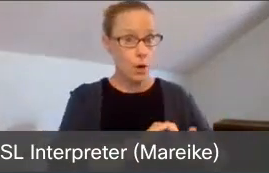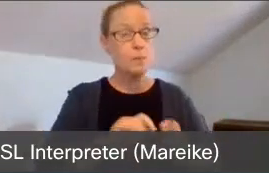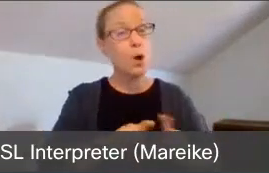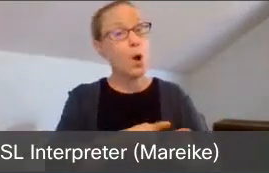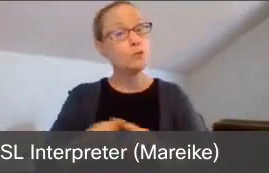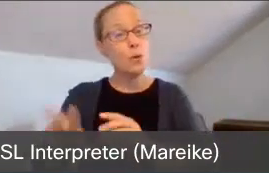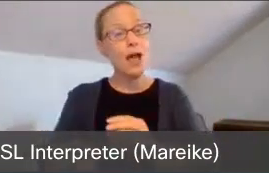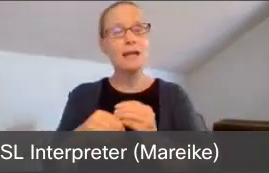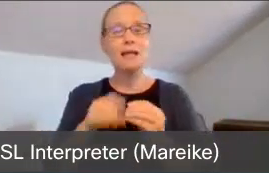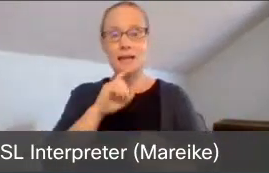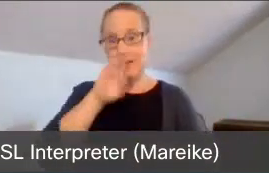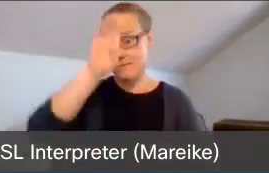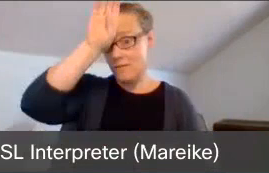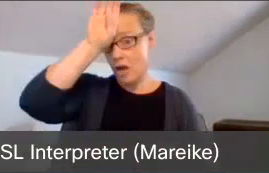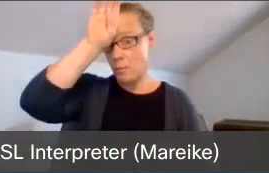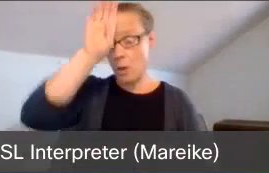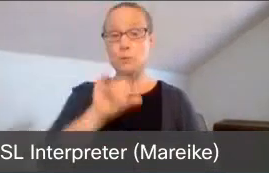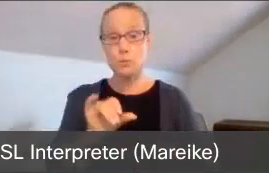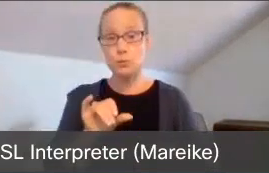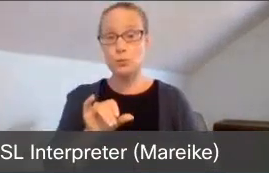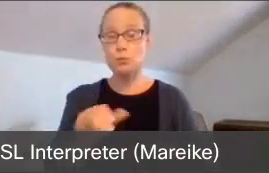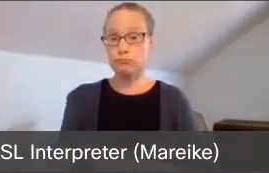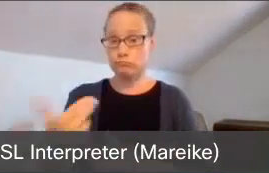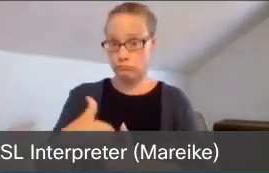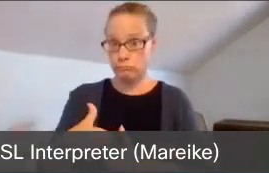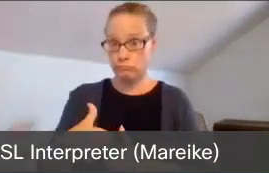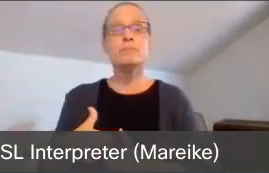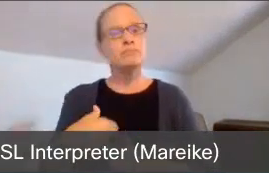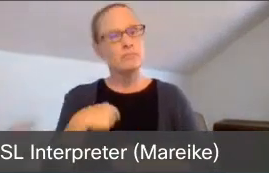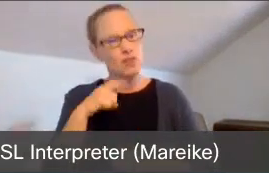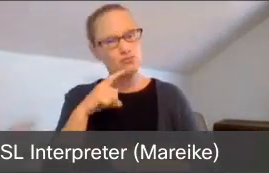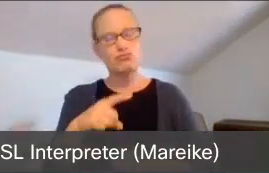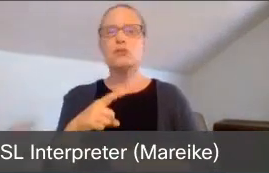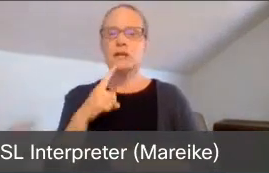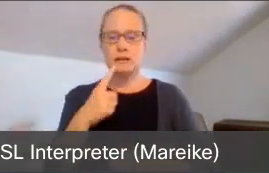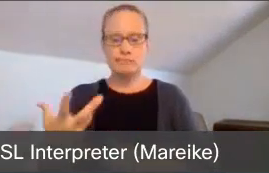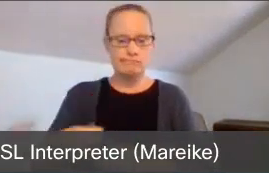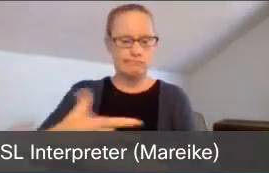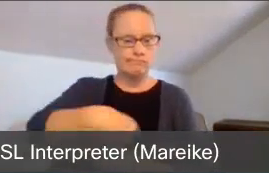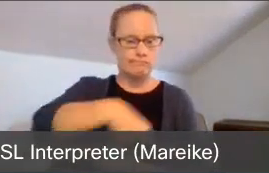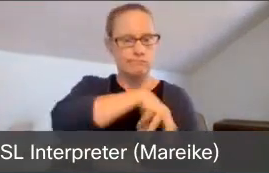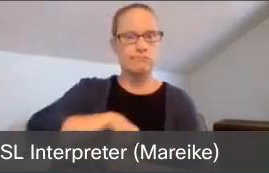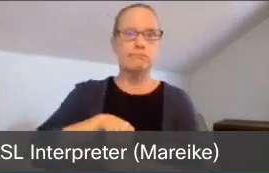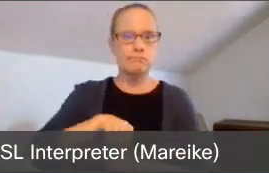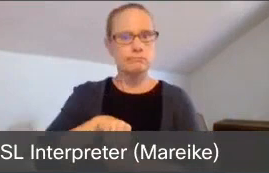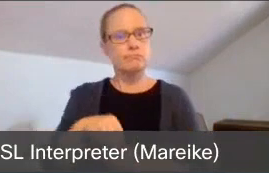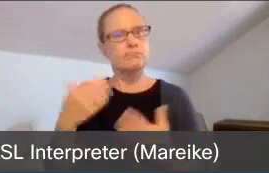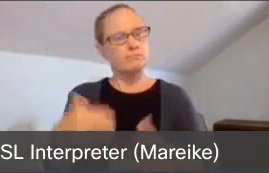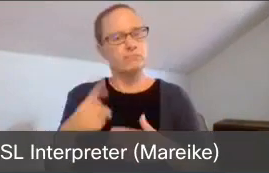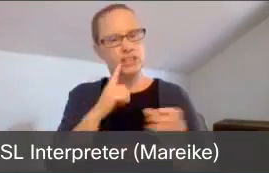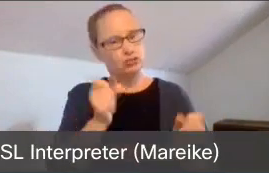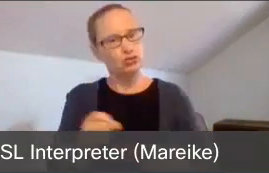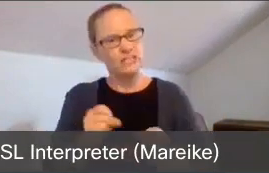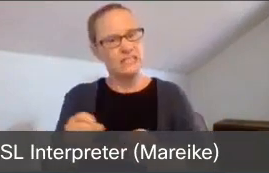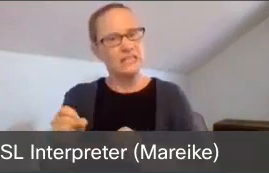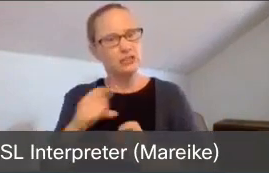our fire department partners along the way for a really comprehensive and strategic initiative to try to help get people